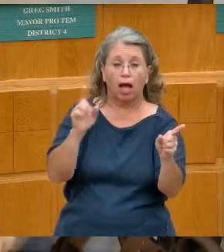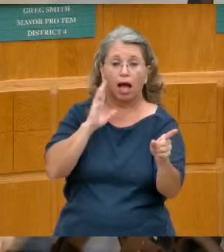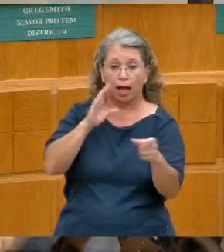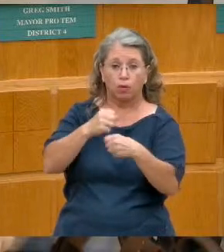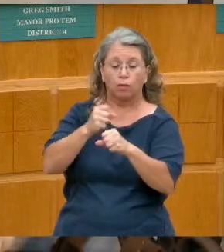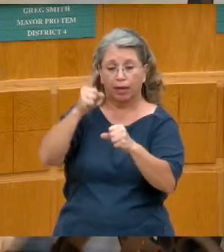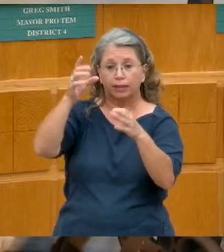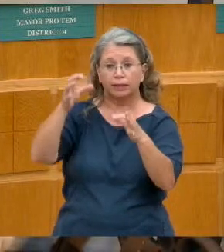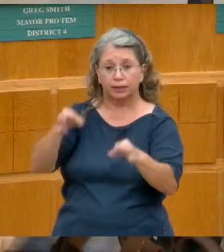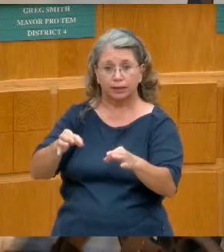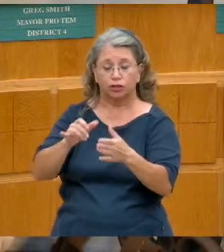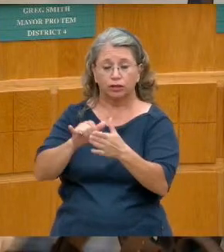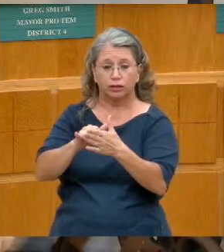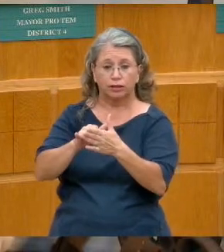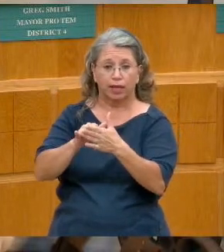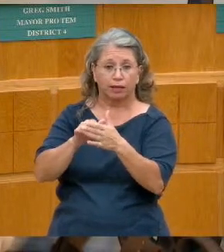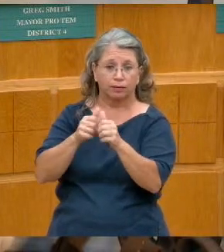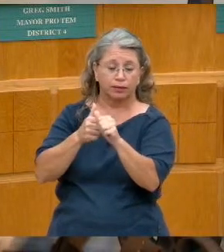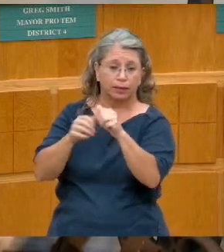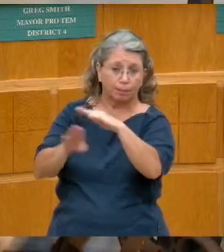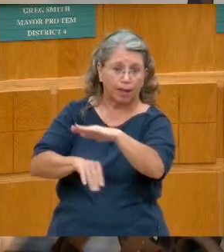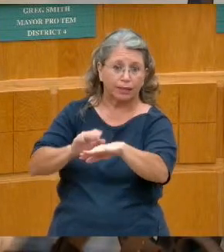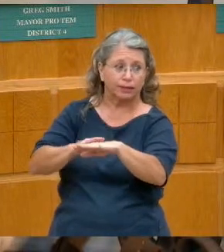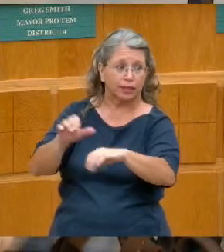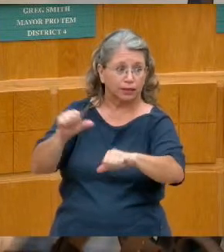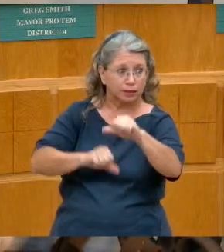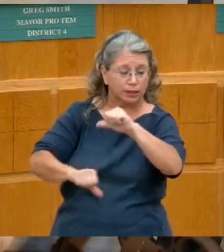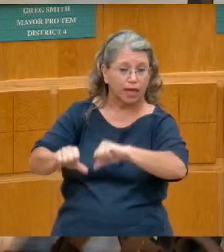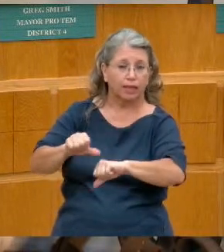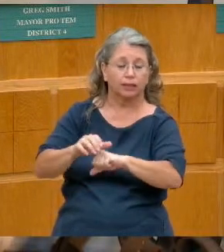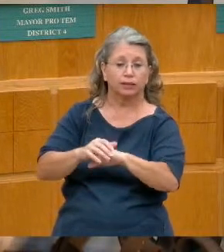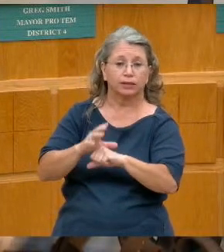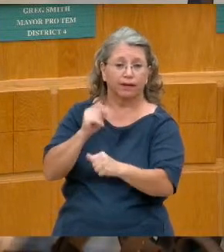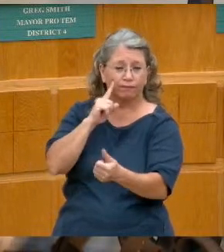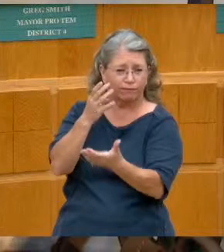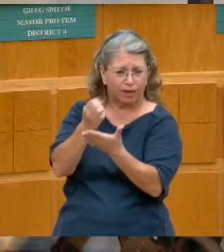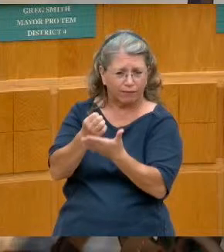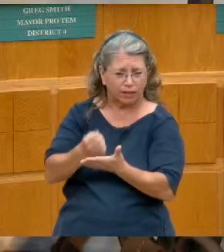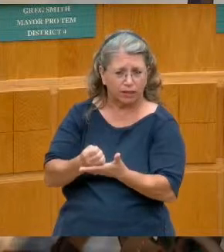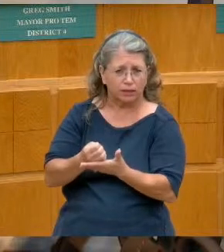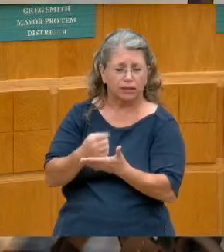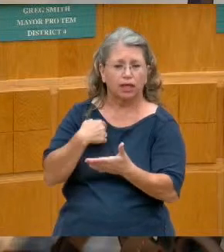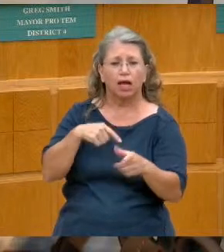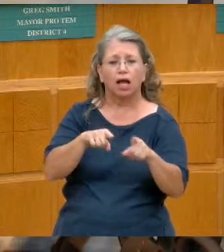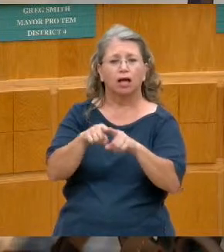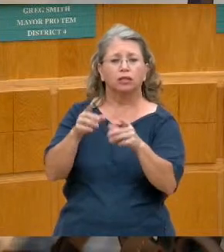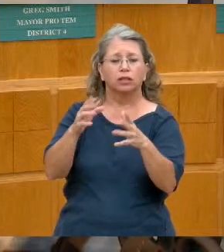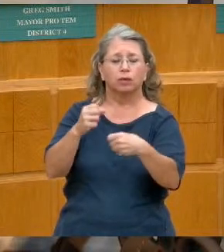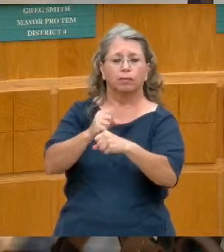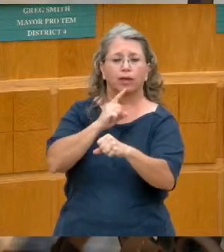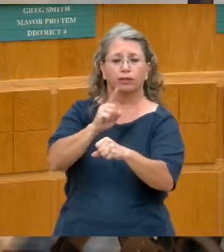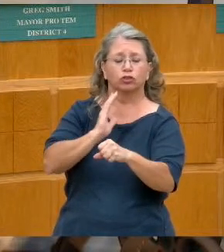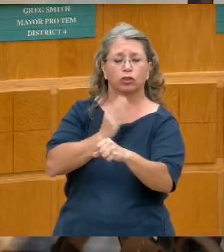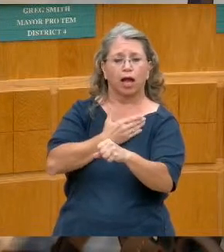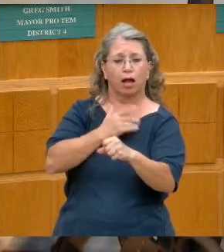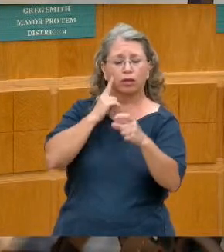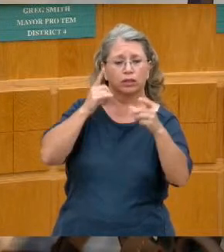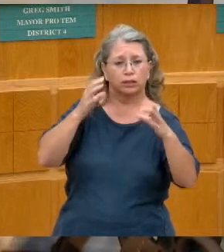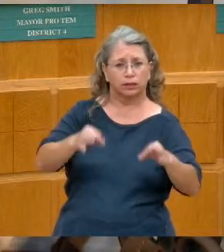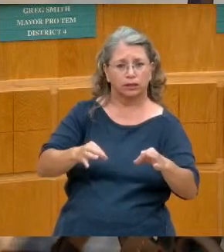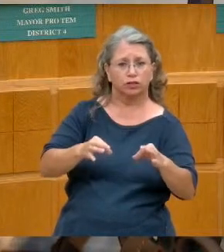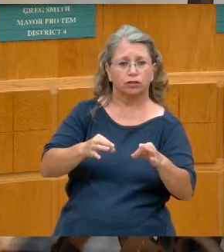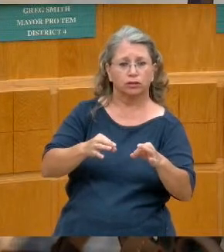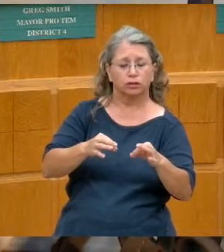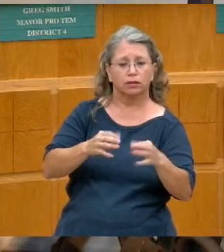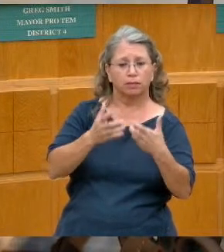informed by science and driven by data. I also pledged that I would make sure that our decisions would be right for our local conditions